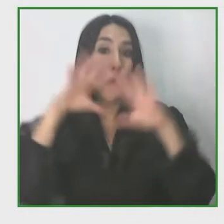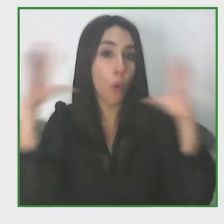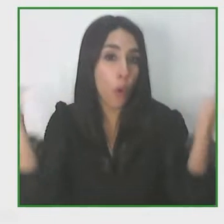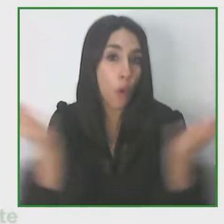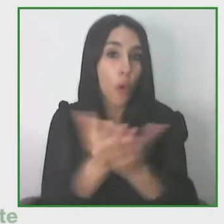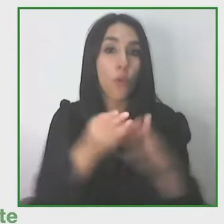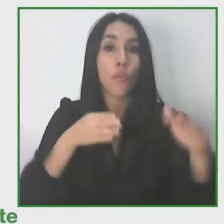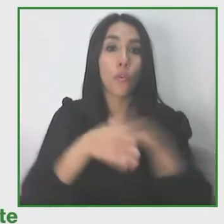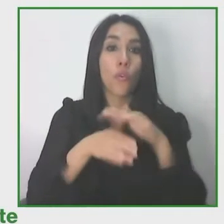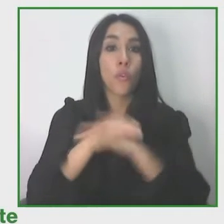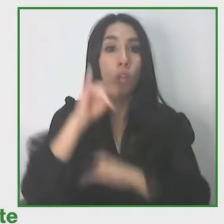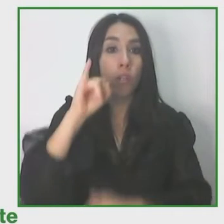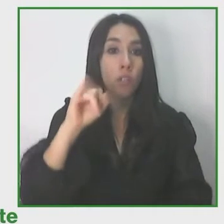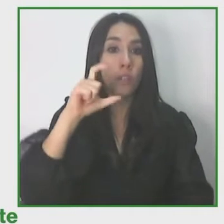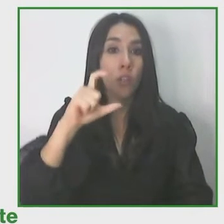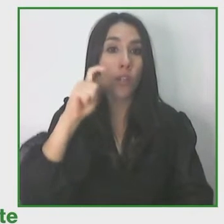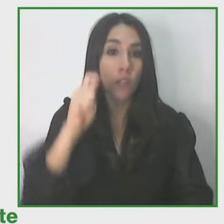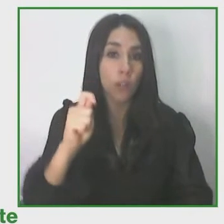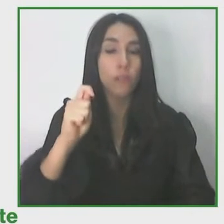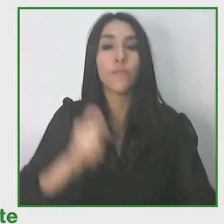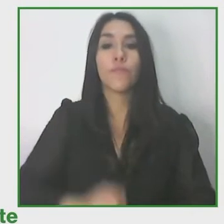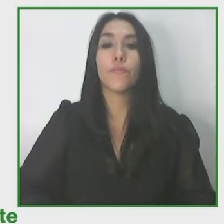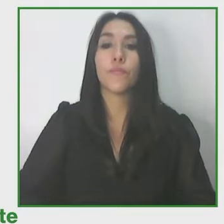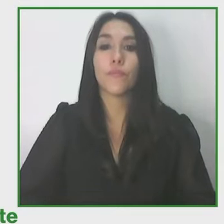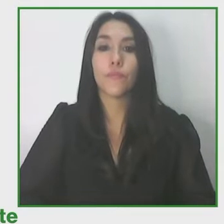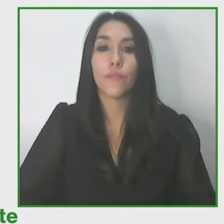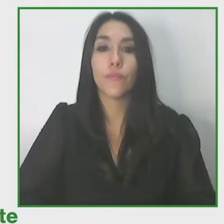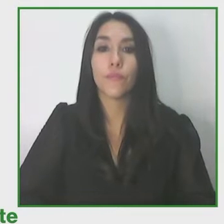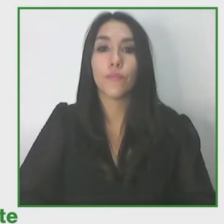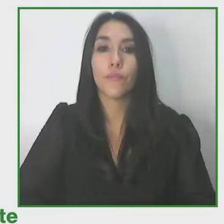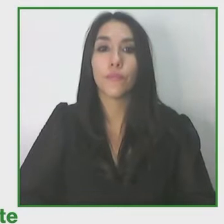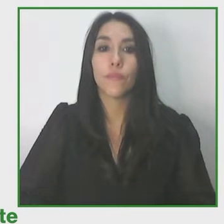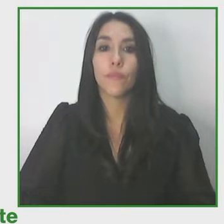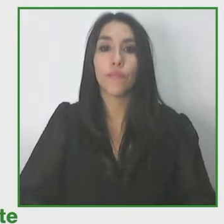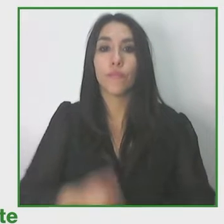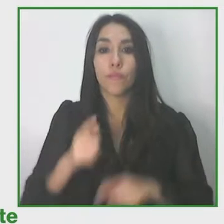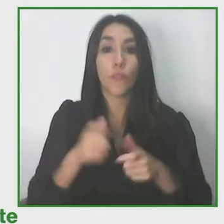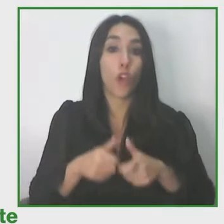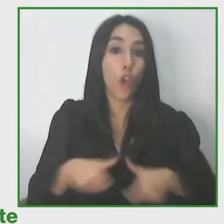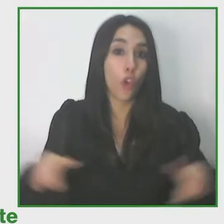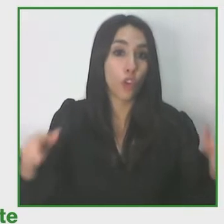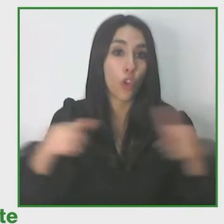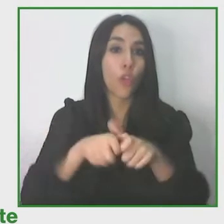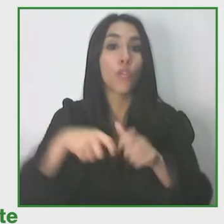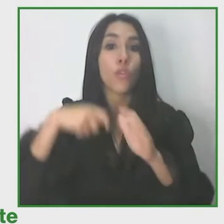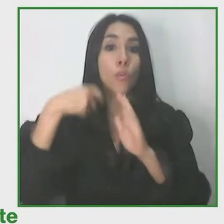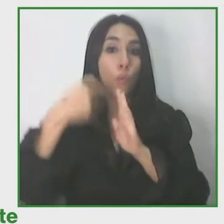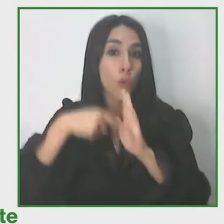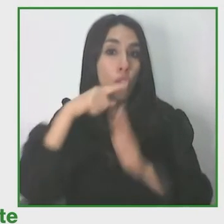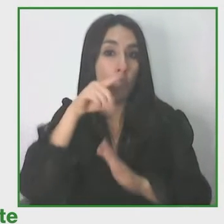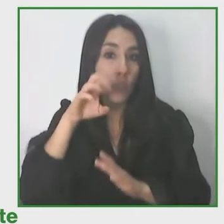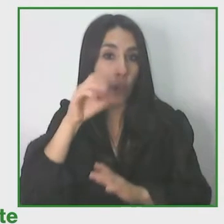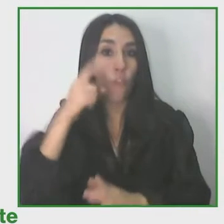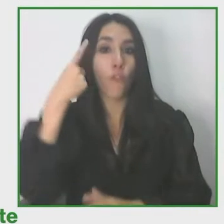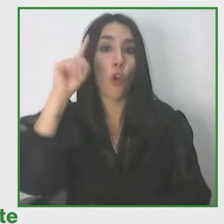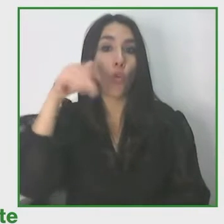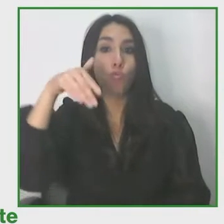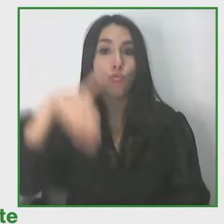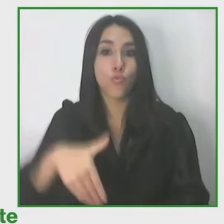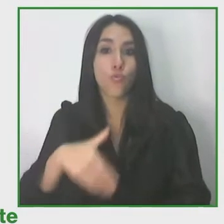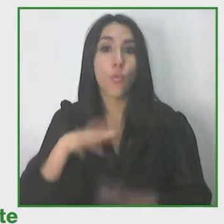barriers, zero bonds Zero